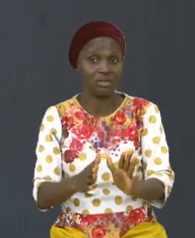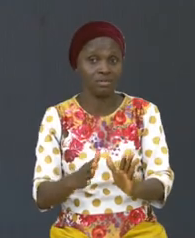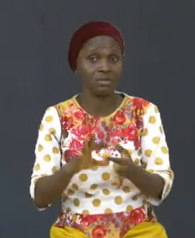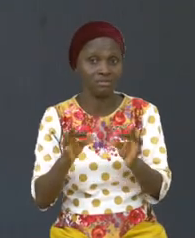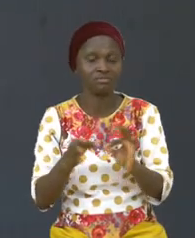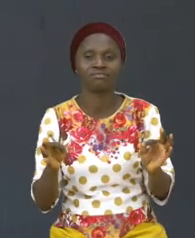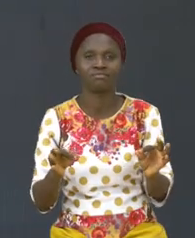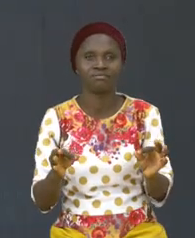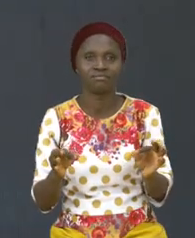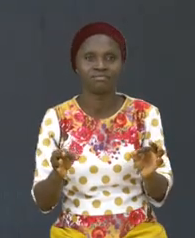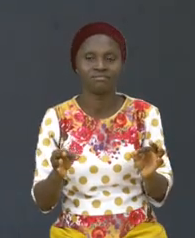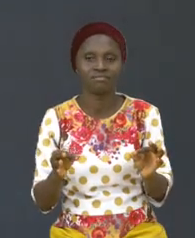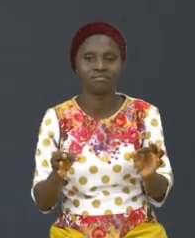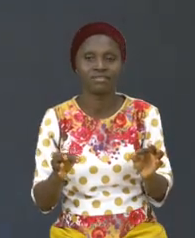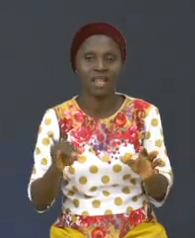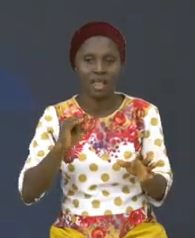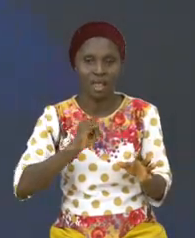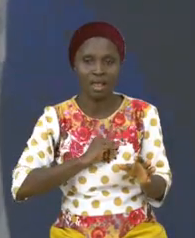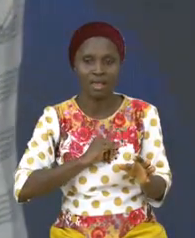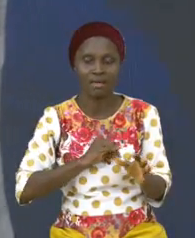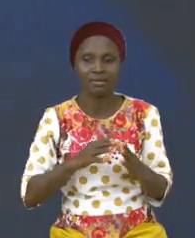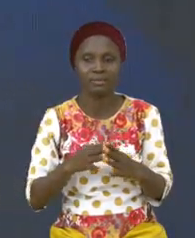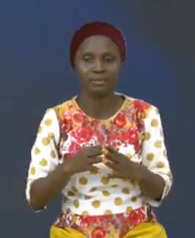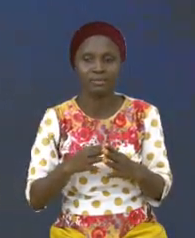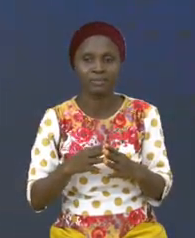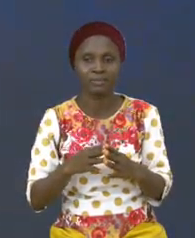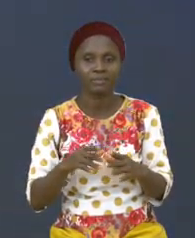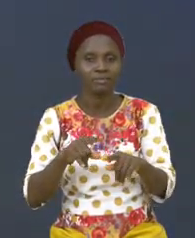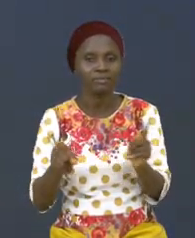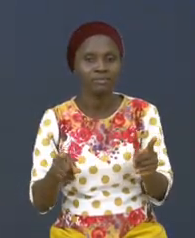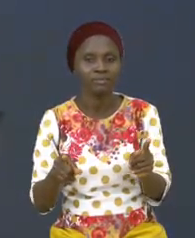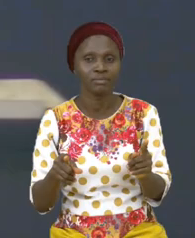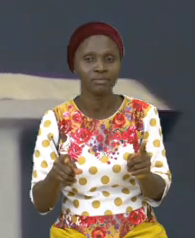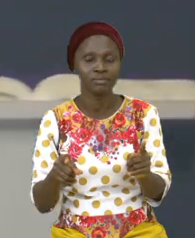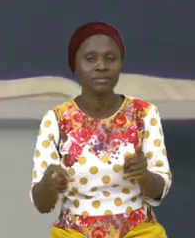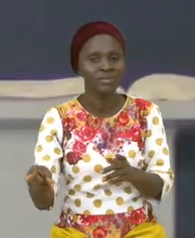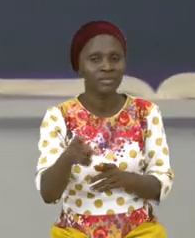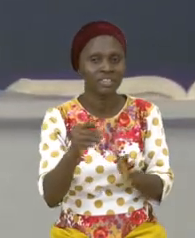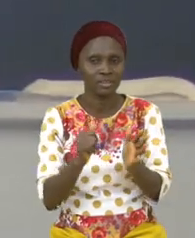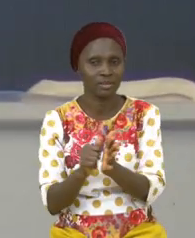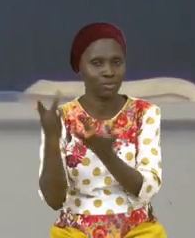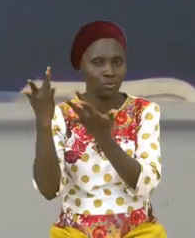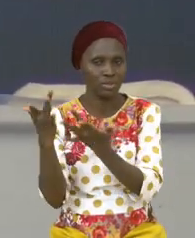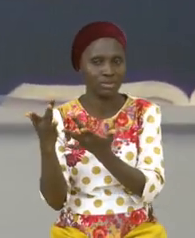I read this verse, but they that wait